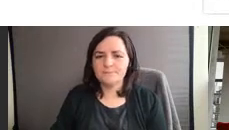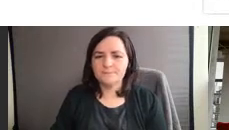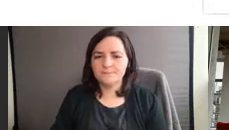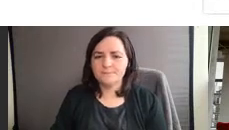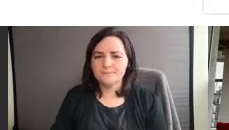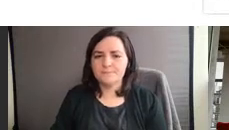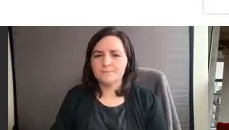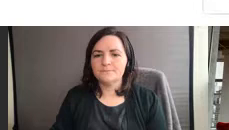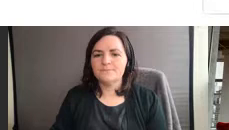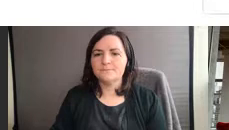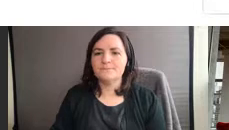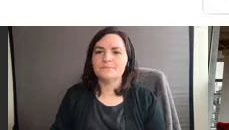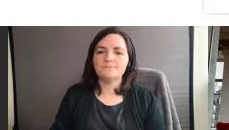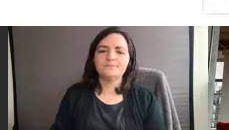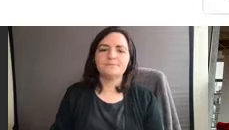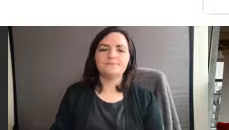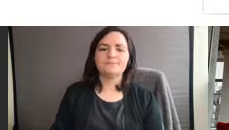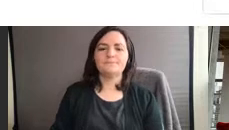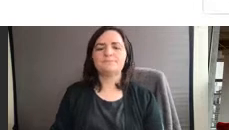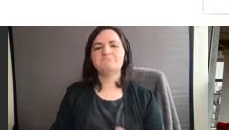Look at the form.